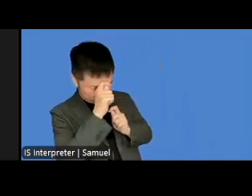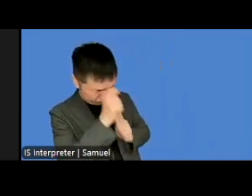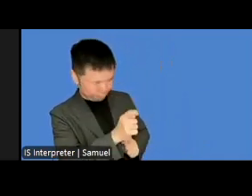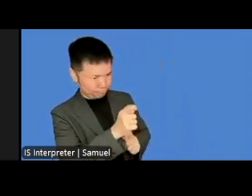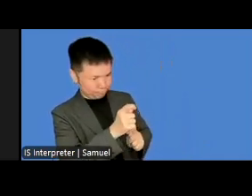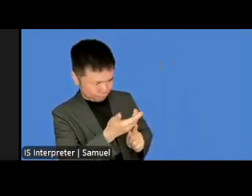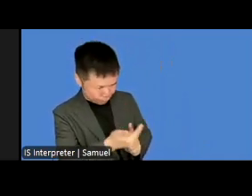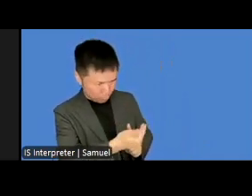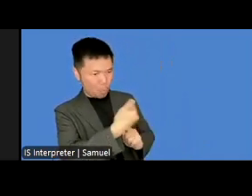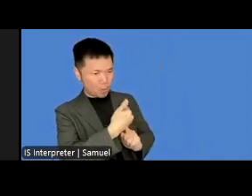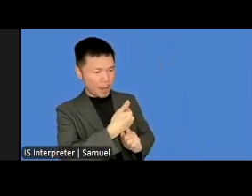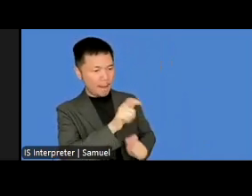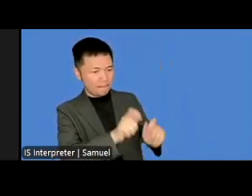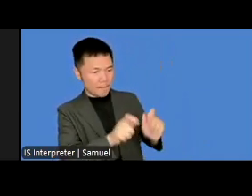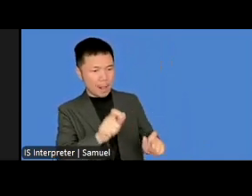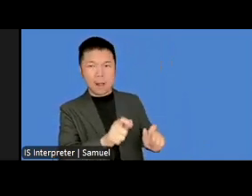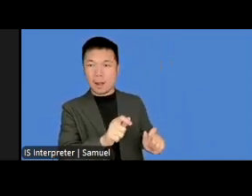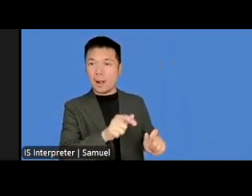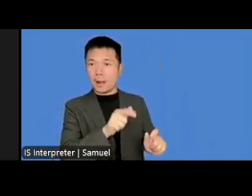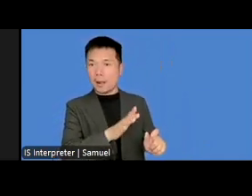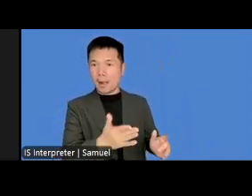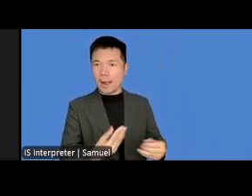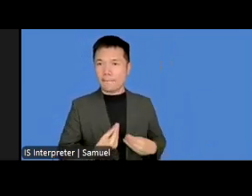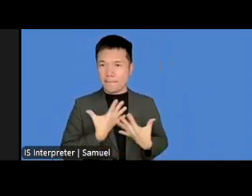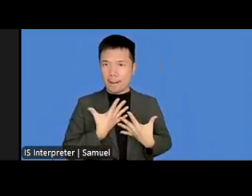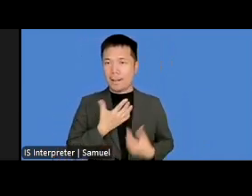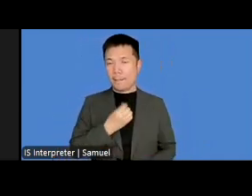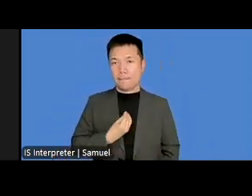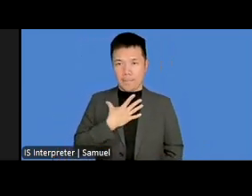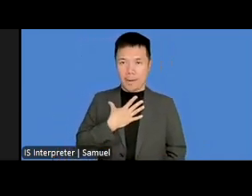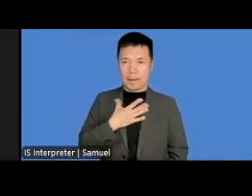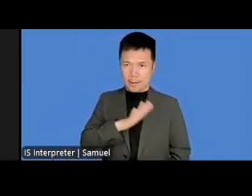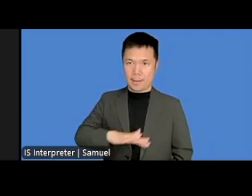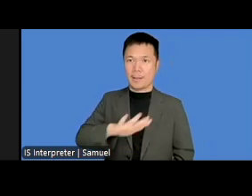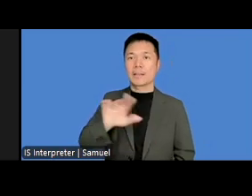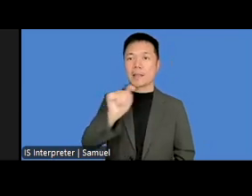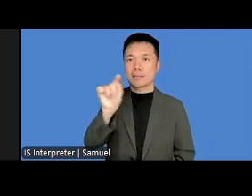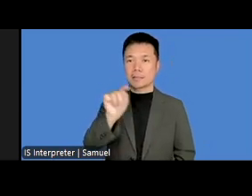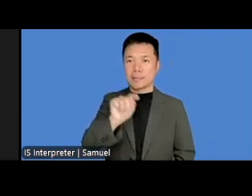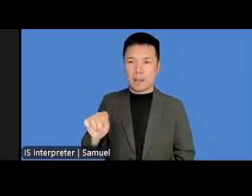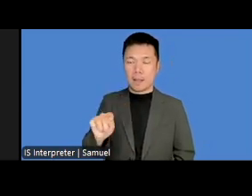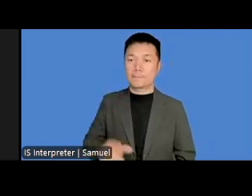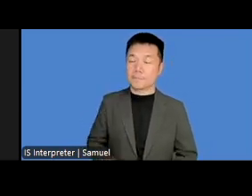with albinism in the country. That will be all. Thank you.